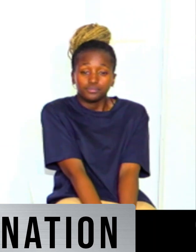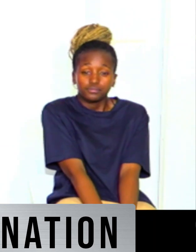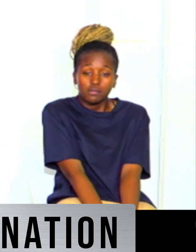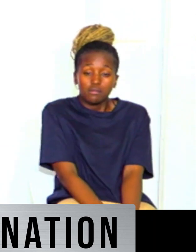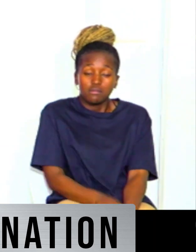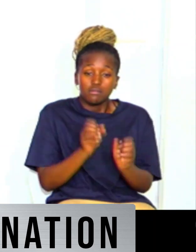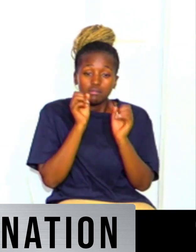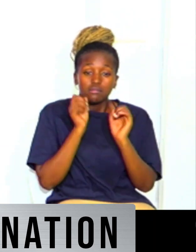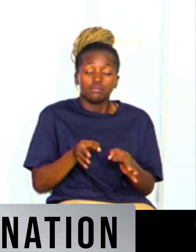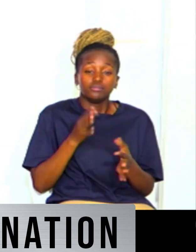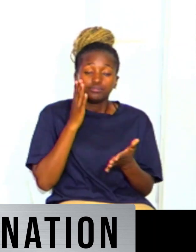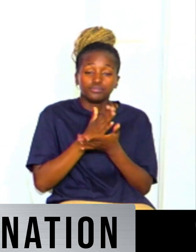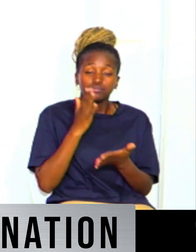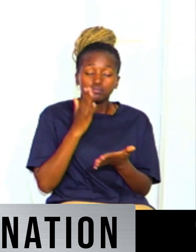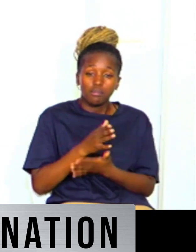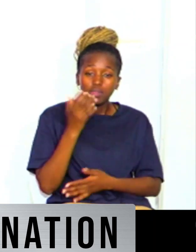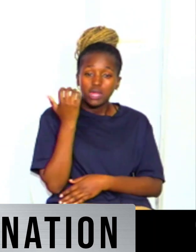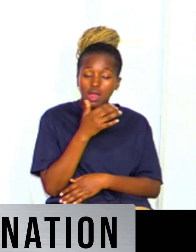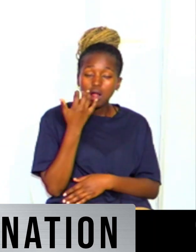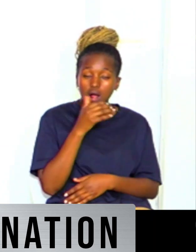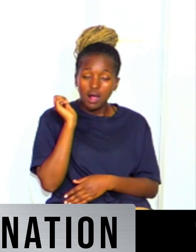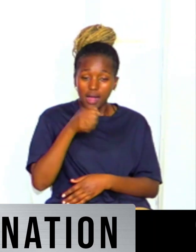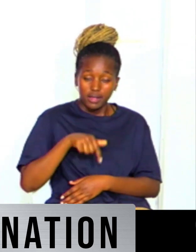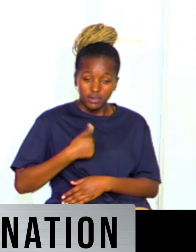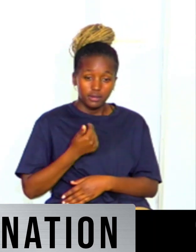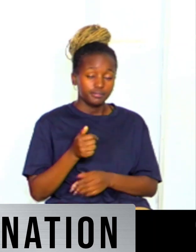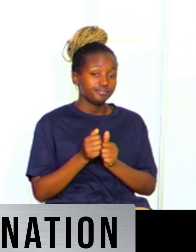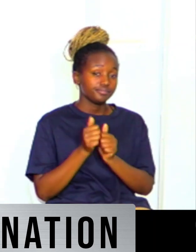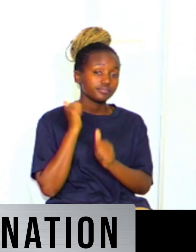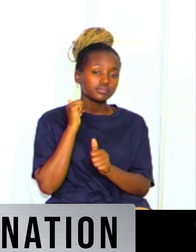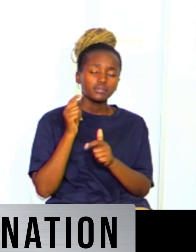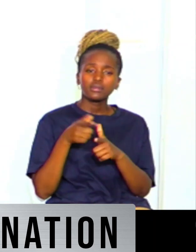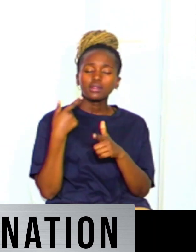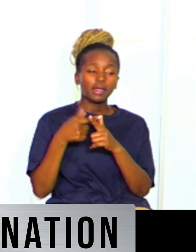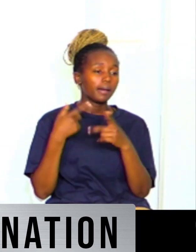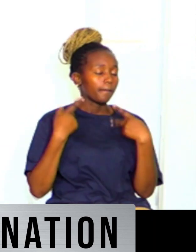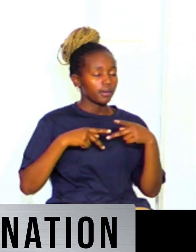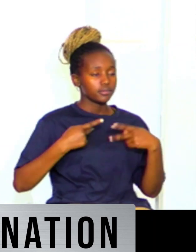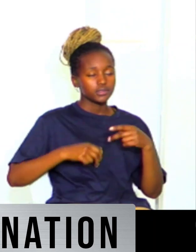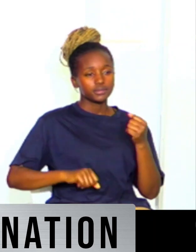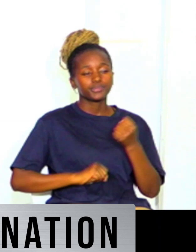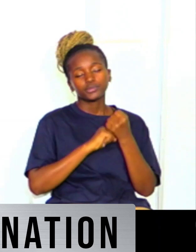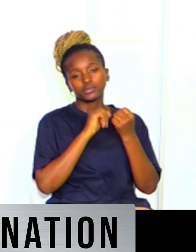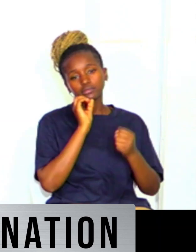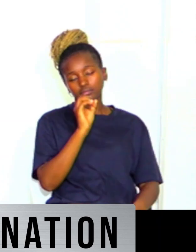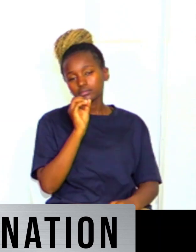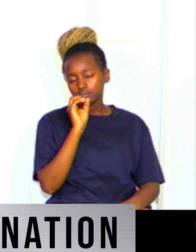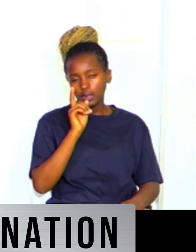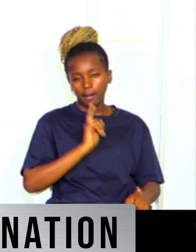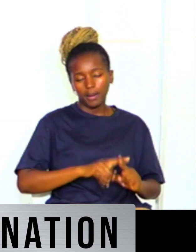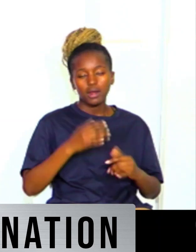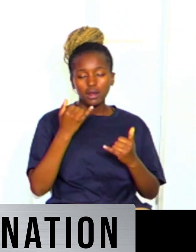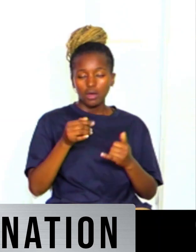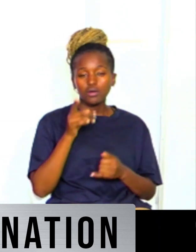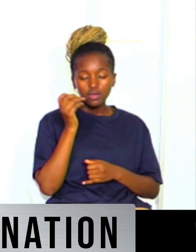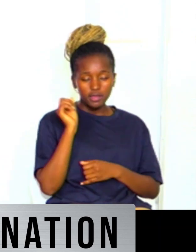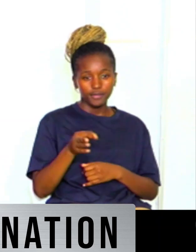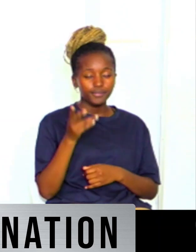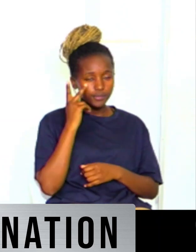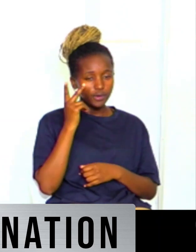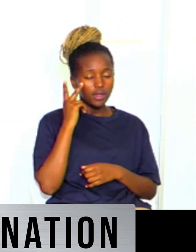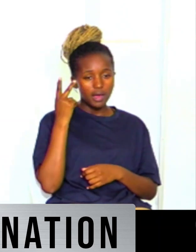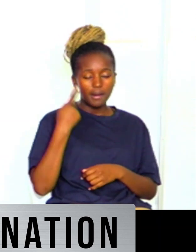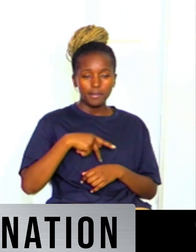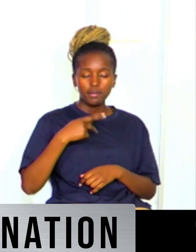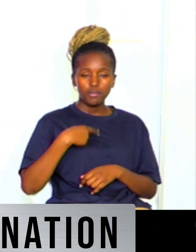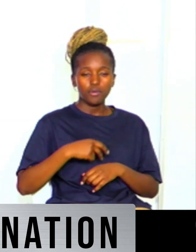If Rigathi Gachagua could have resigned, wananchi wangekuwa na yeye. Wangesema that huyu jamaa ameresign kwa sababu hii story ni gani?